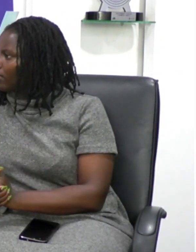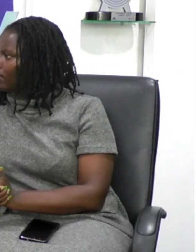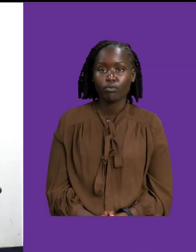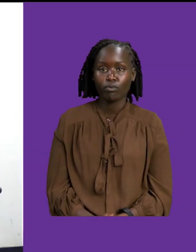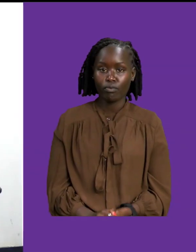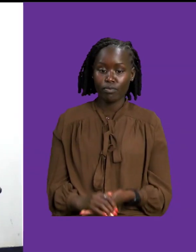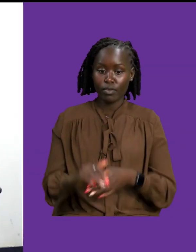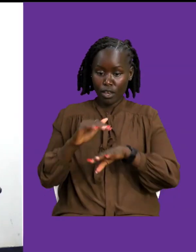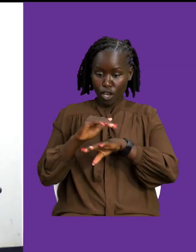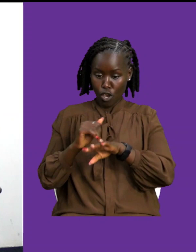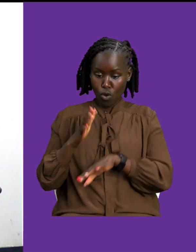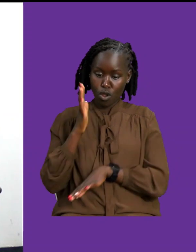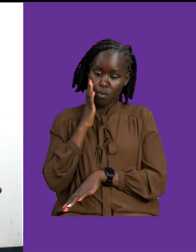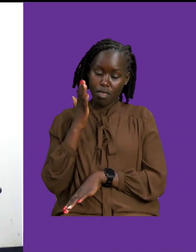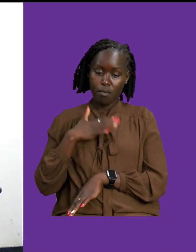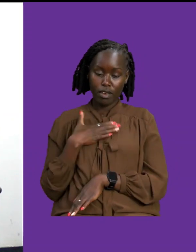She just called my mom,